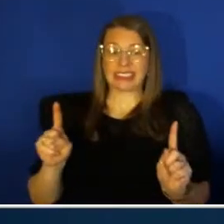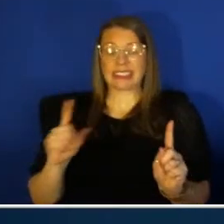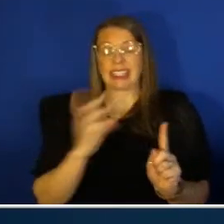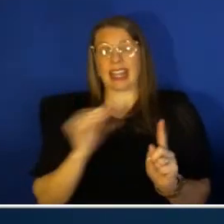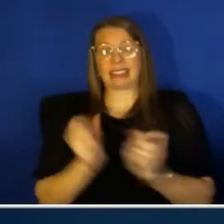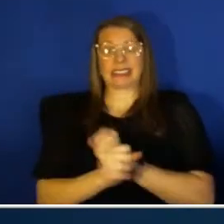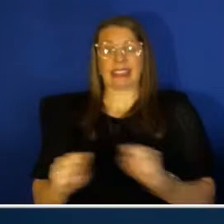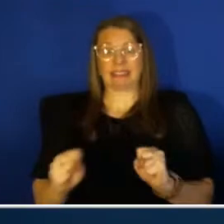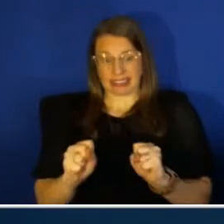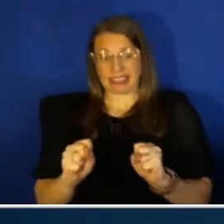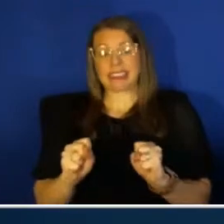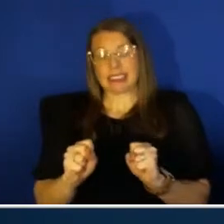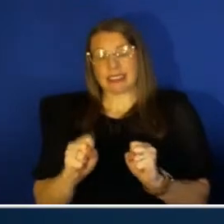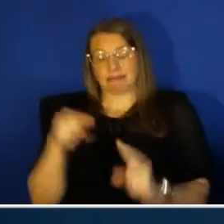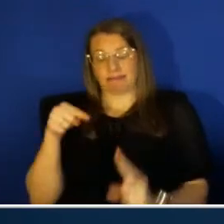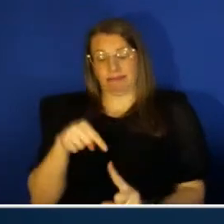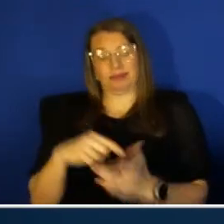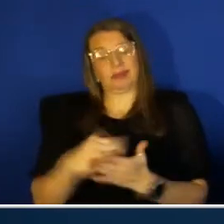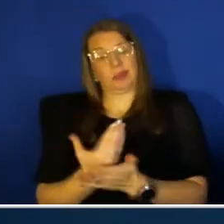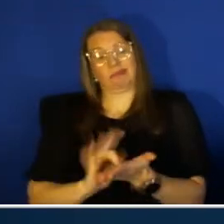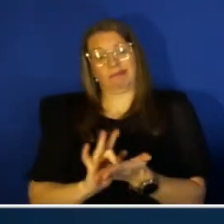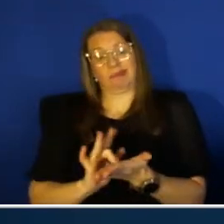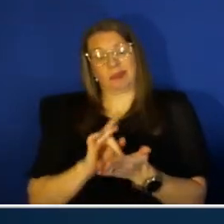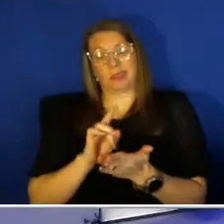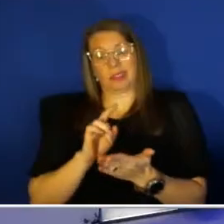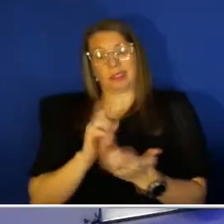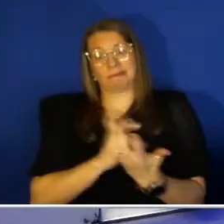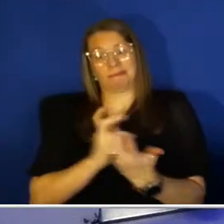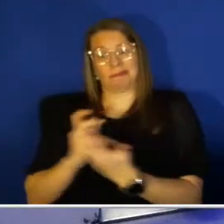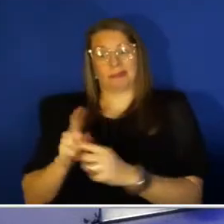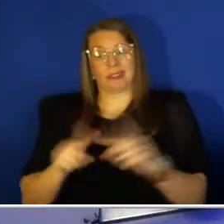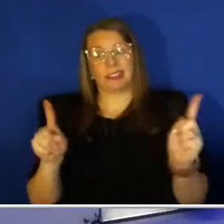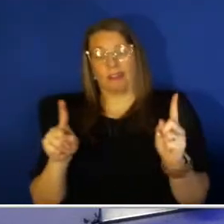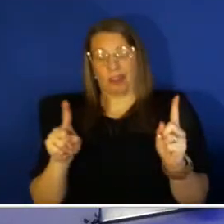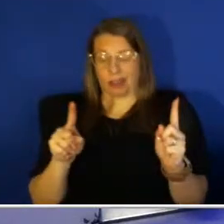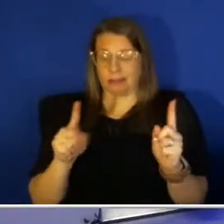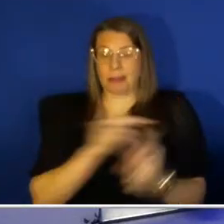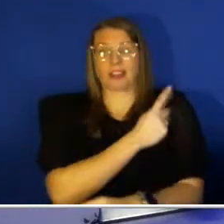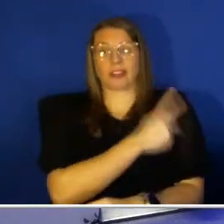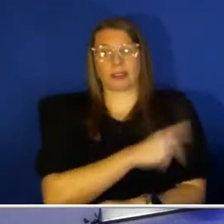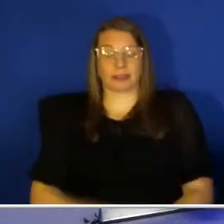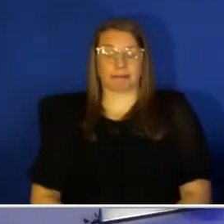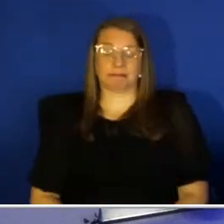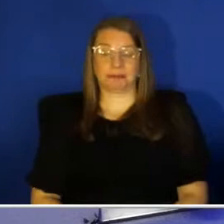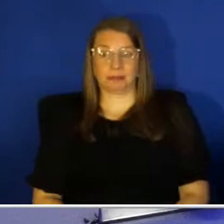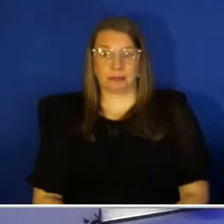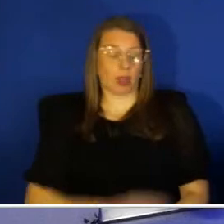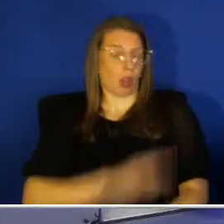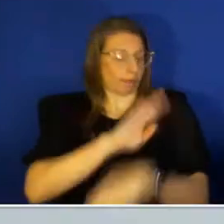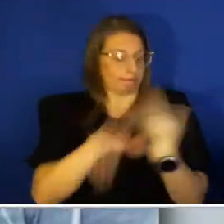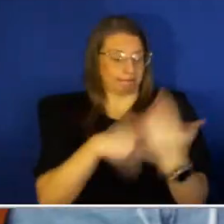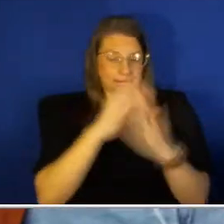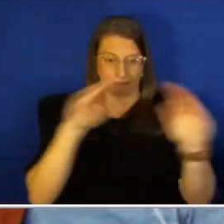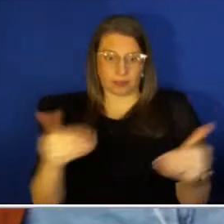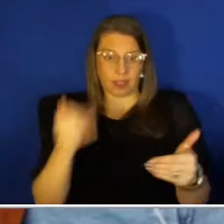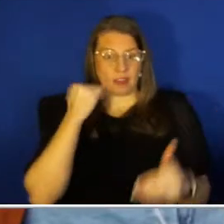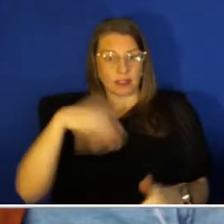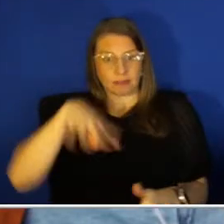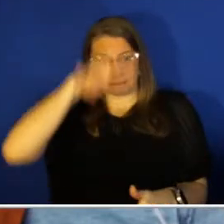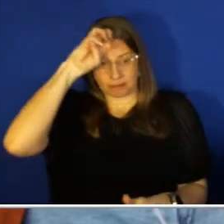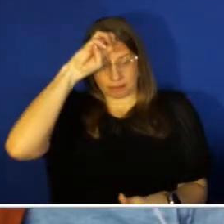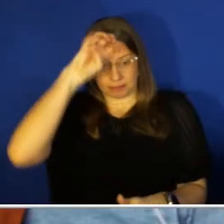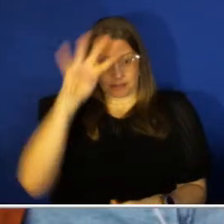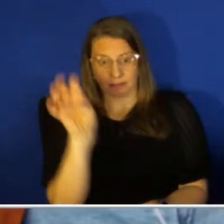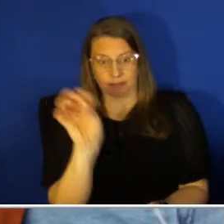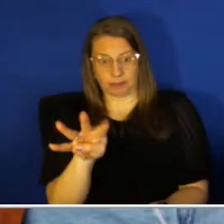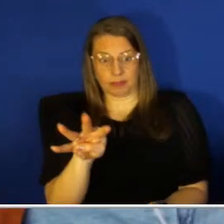safety of the new drug to all different kinds of patients. So come one, come all. That's right. All right. So if you have questions for our clinical trial experts here on the panel, make